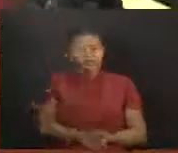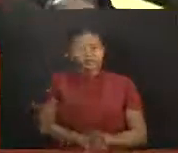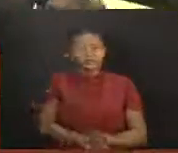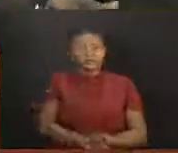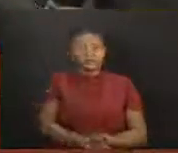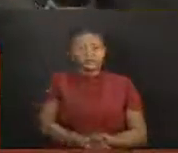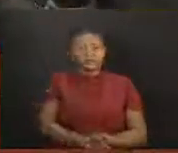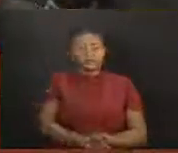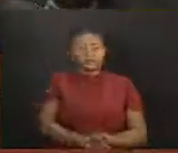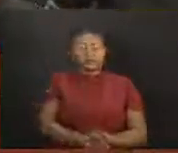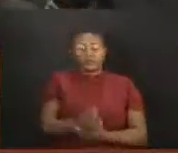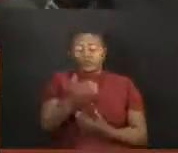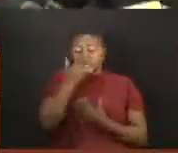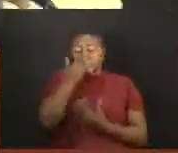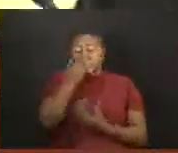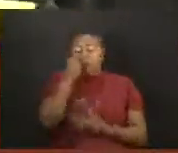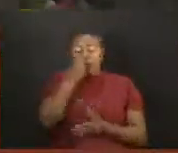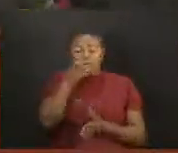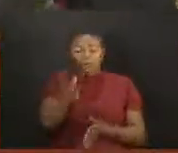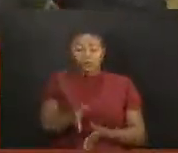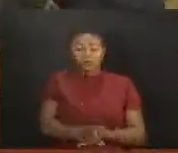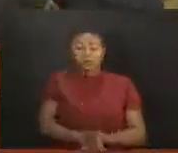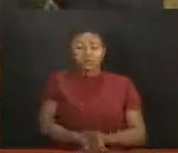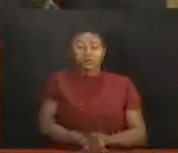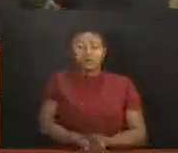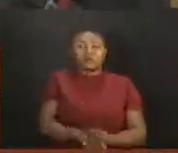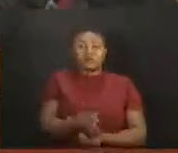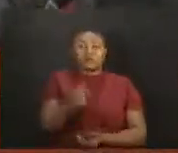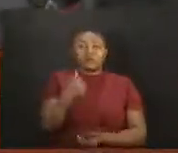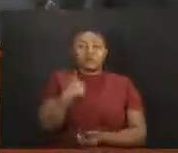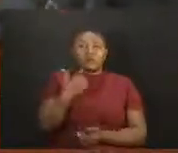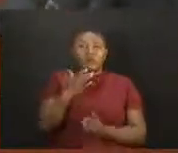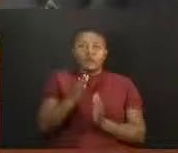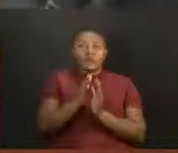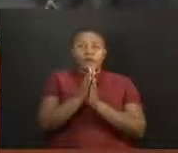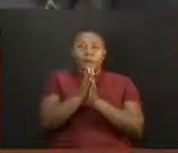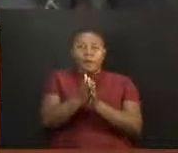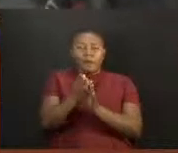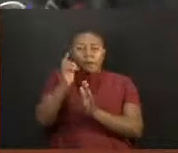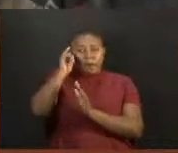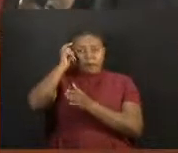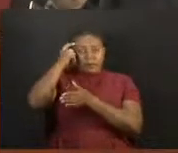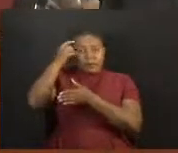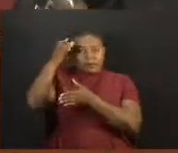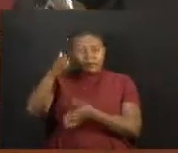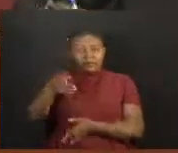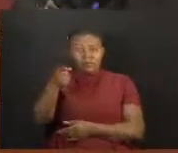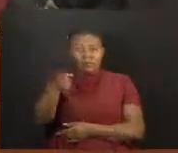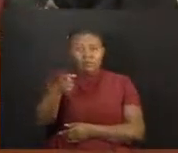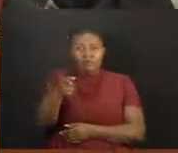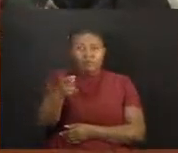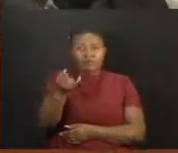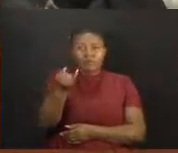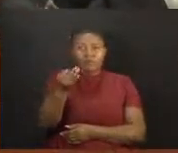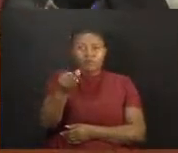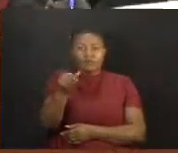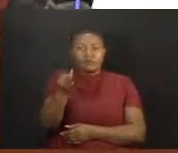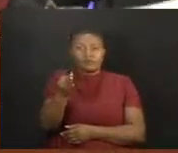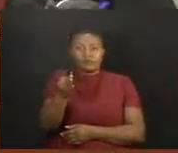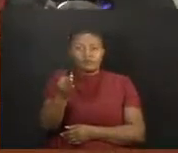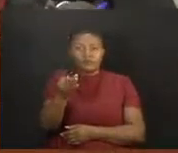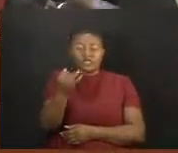Thank you, Mr. Speaker. Mr. Speaker, I want to ask the governor if there